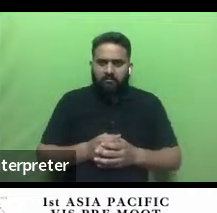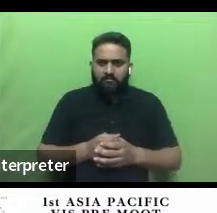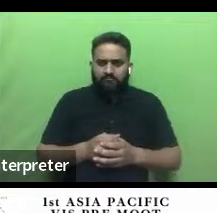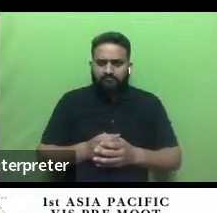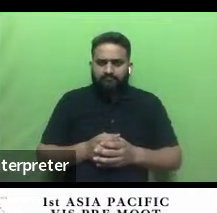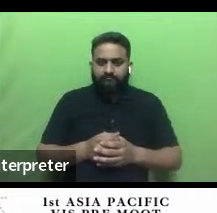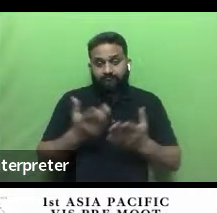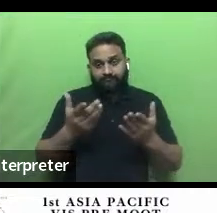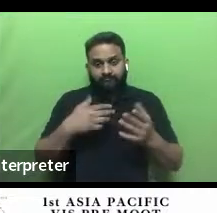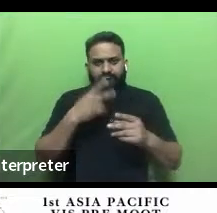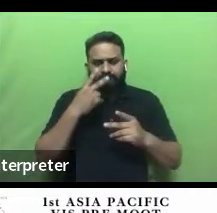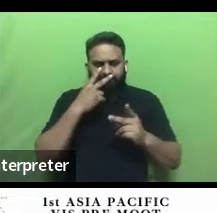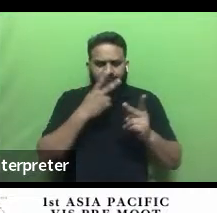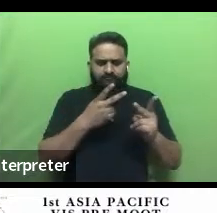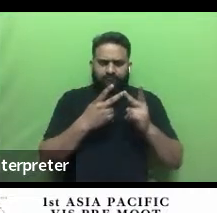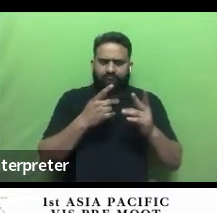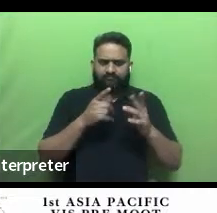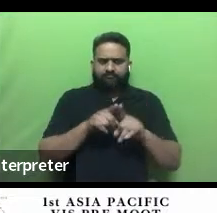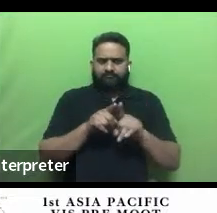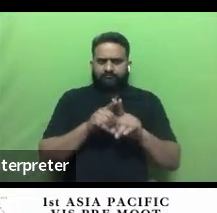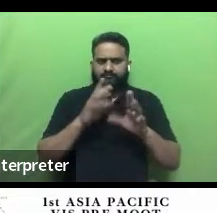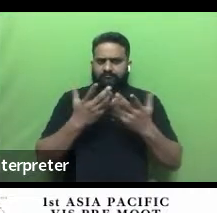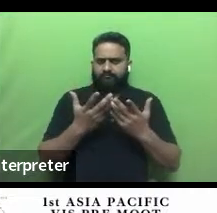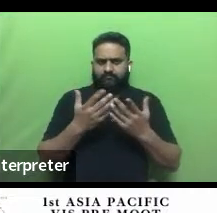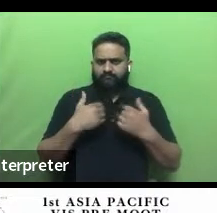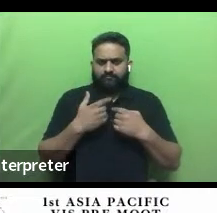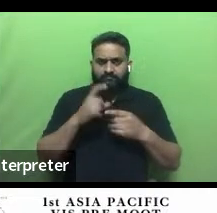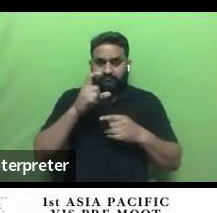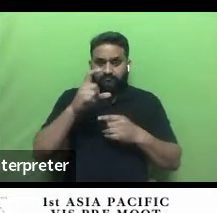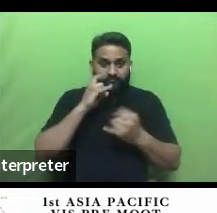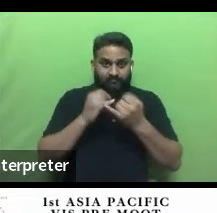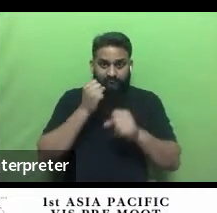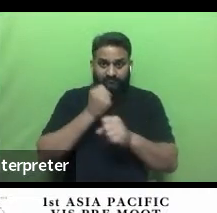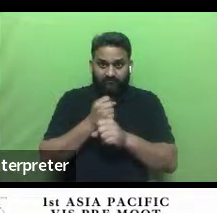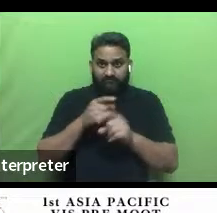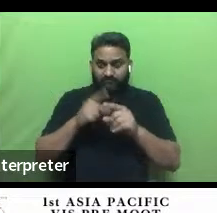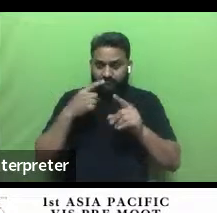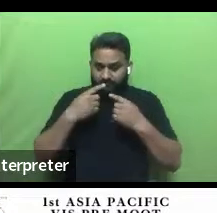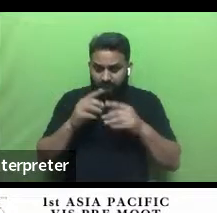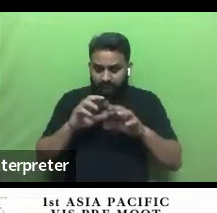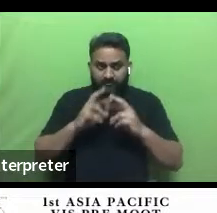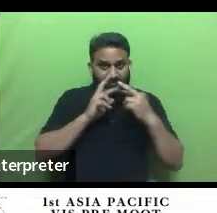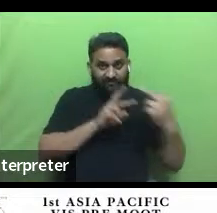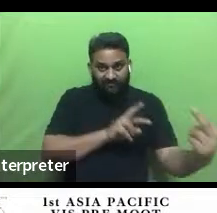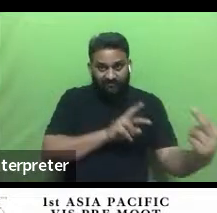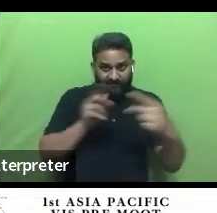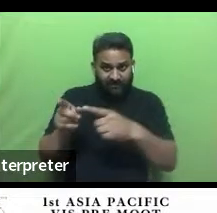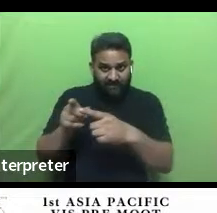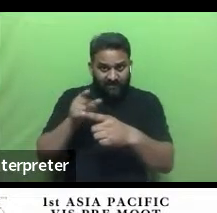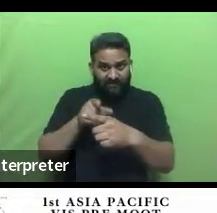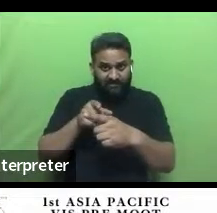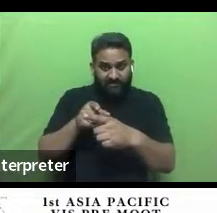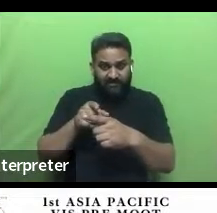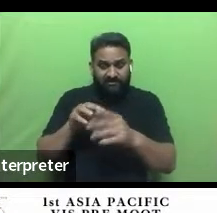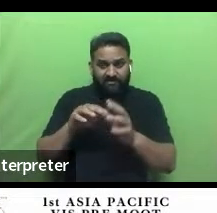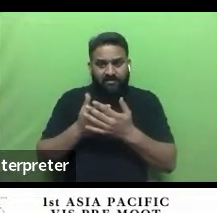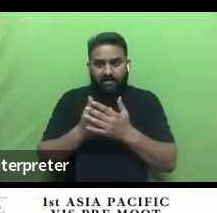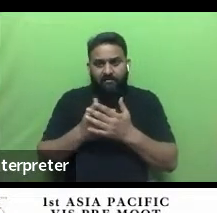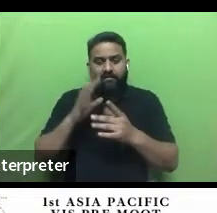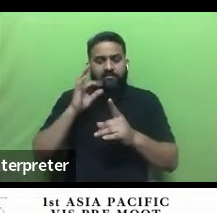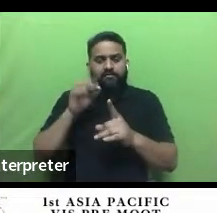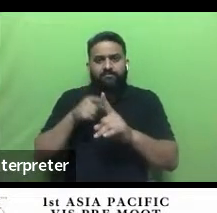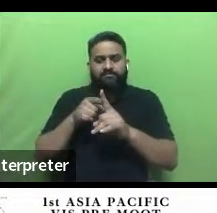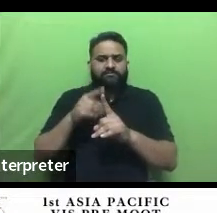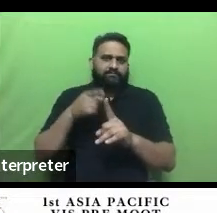it seems to go against the good faith character of the CISG to allow the respondent to so manifestly make this